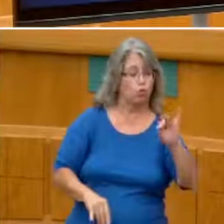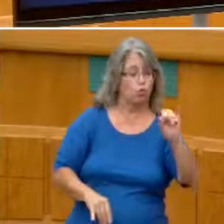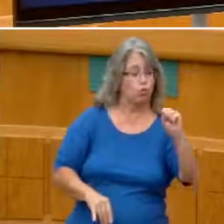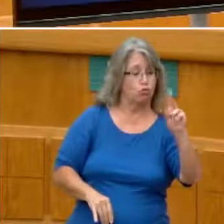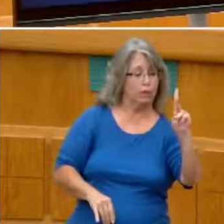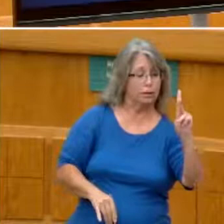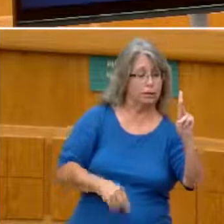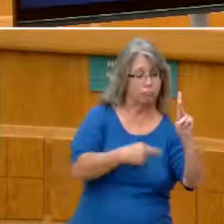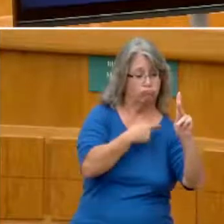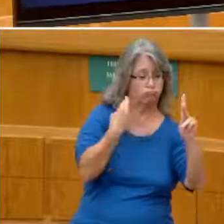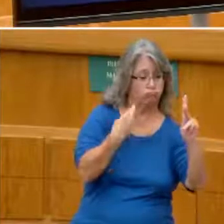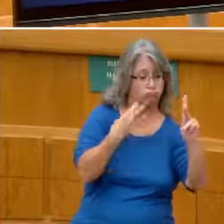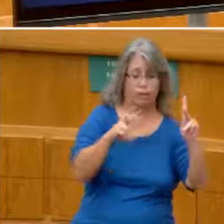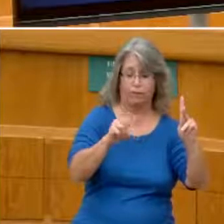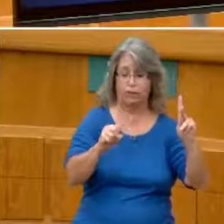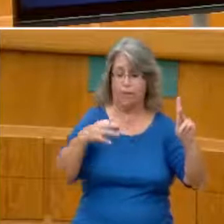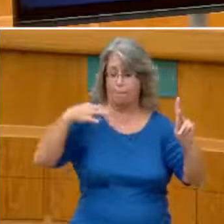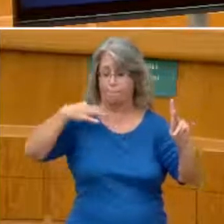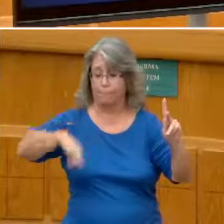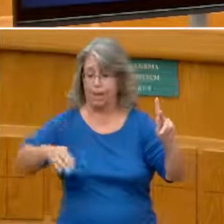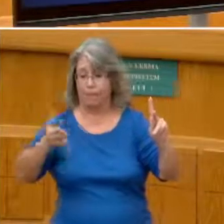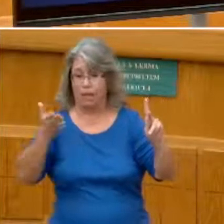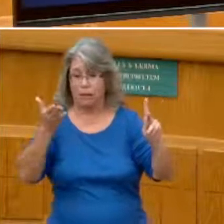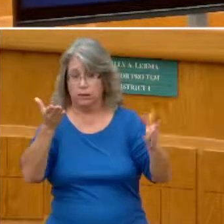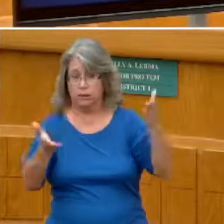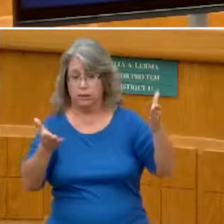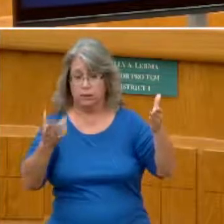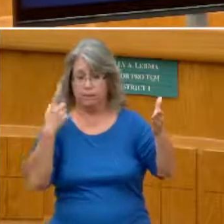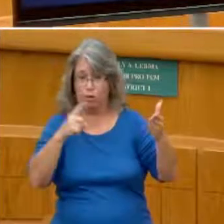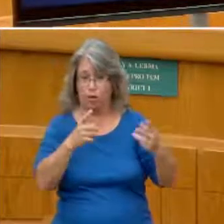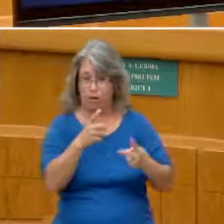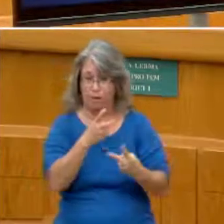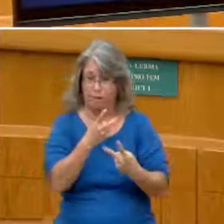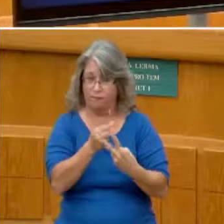this age group must be made by their parents.